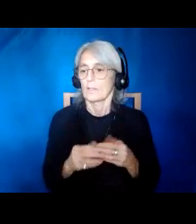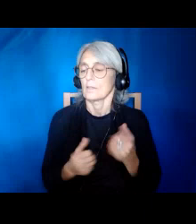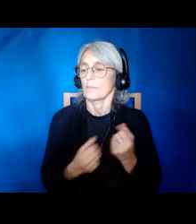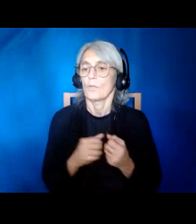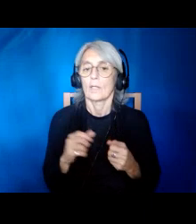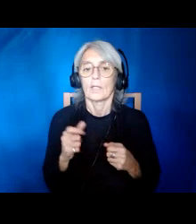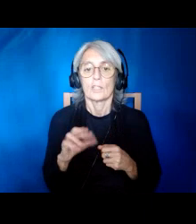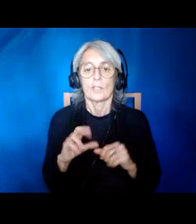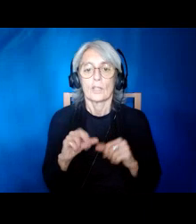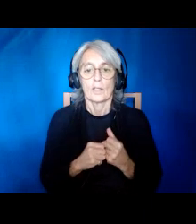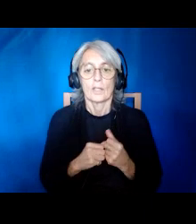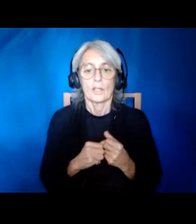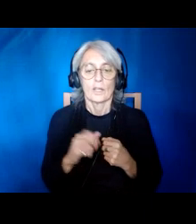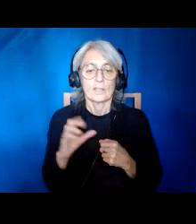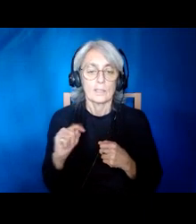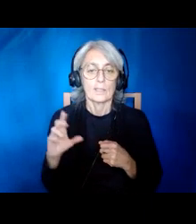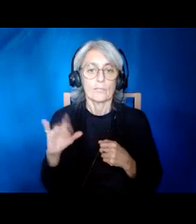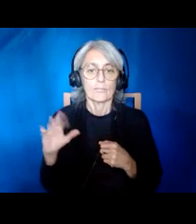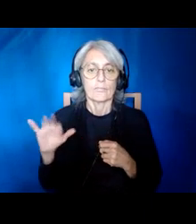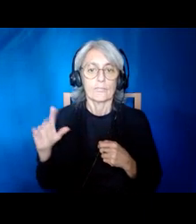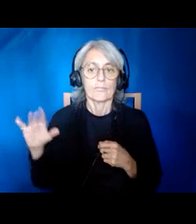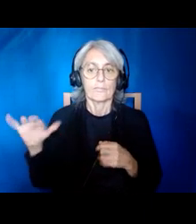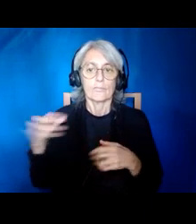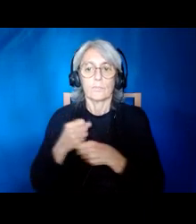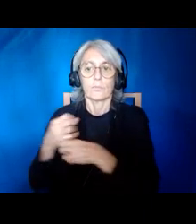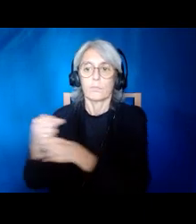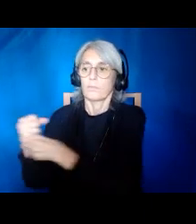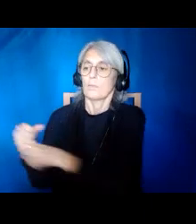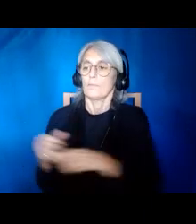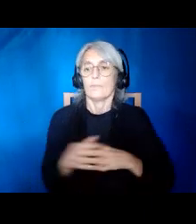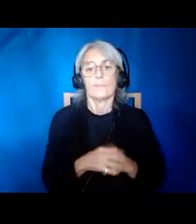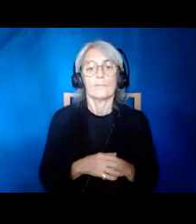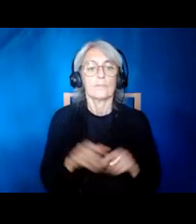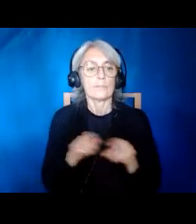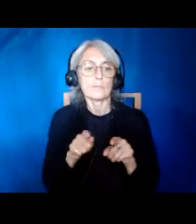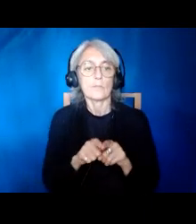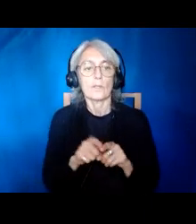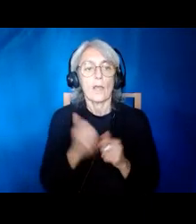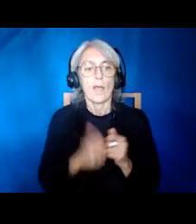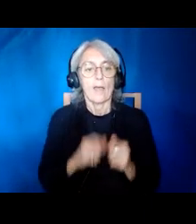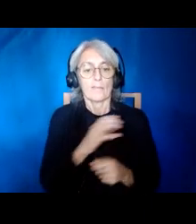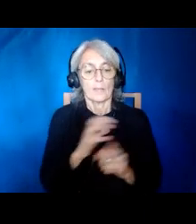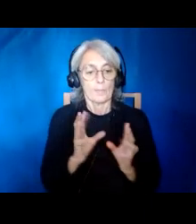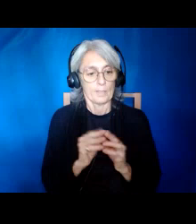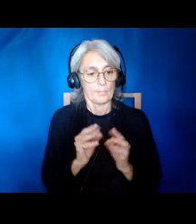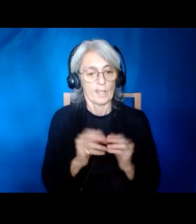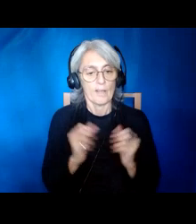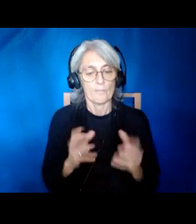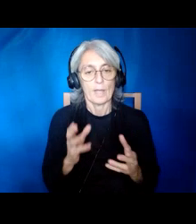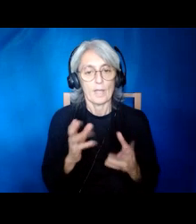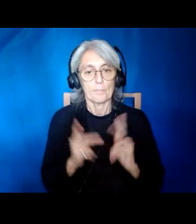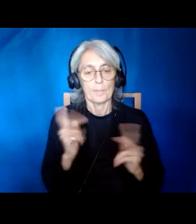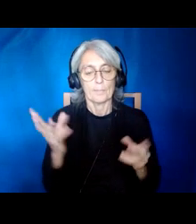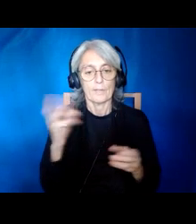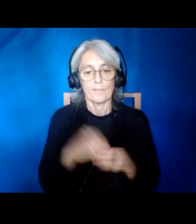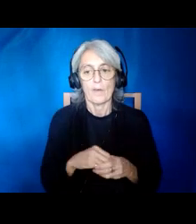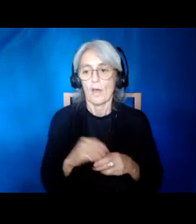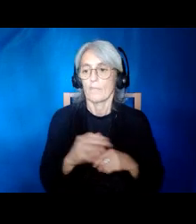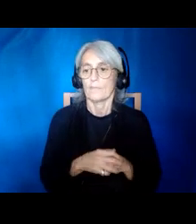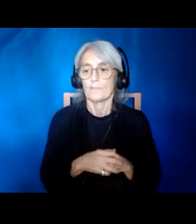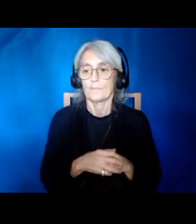at the CTC, Caltrans, and CalSTA. We recognize also that for every committee meeting, there are many hands that make these meetings go off without a